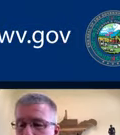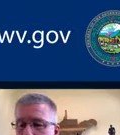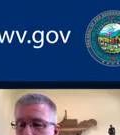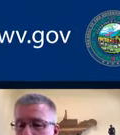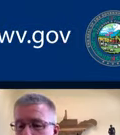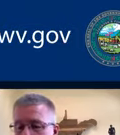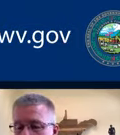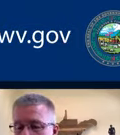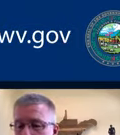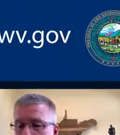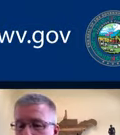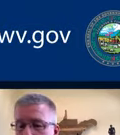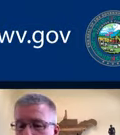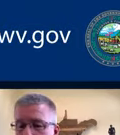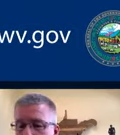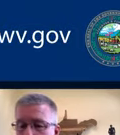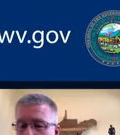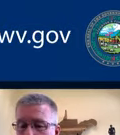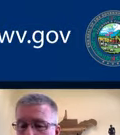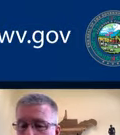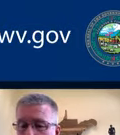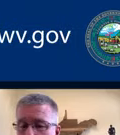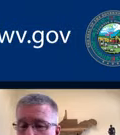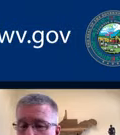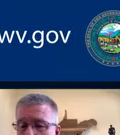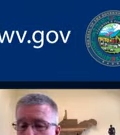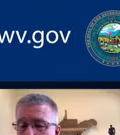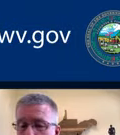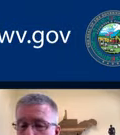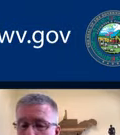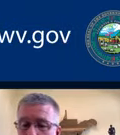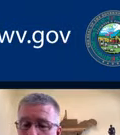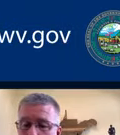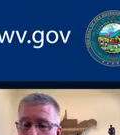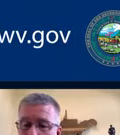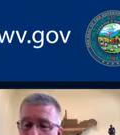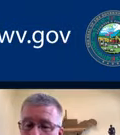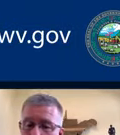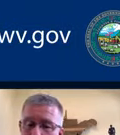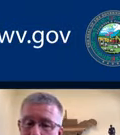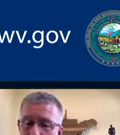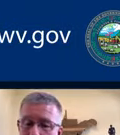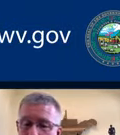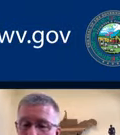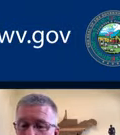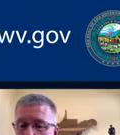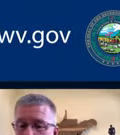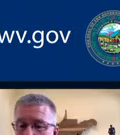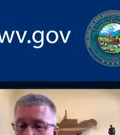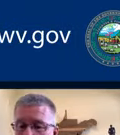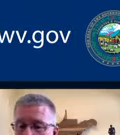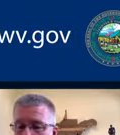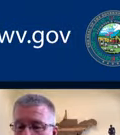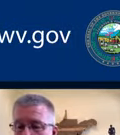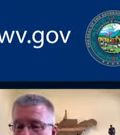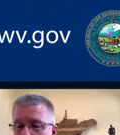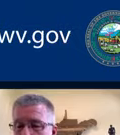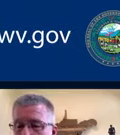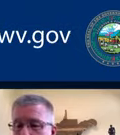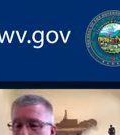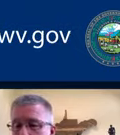the government and wondering about when things will end, et cetera. For fully vaccinated people, how